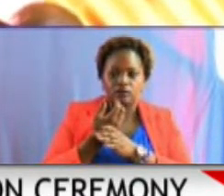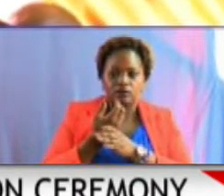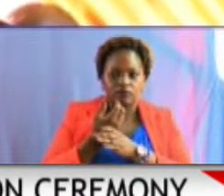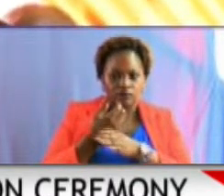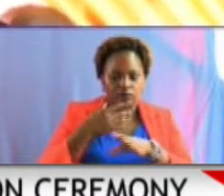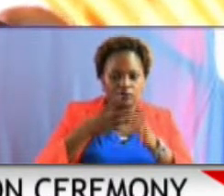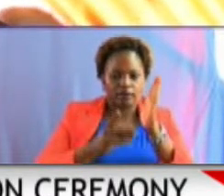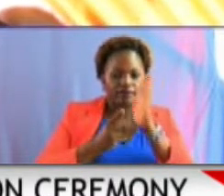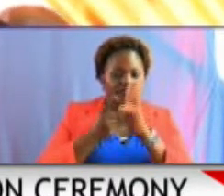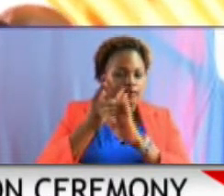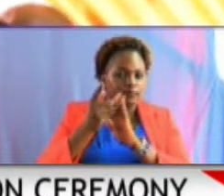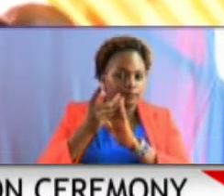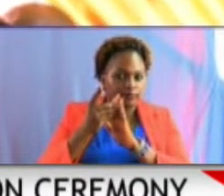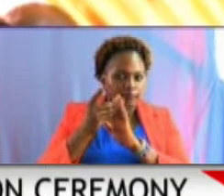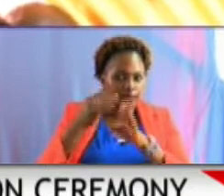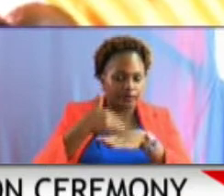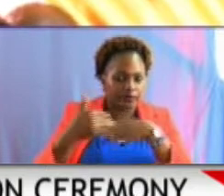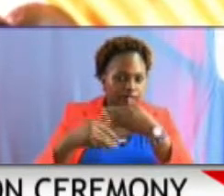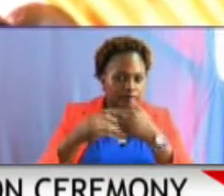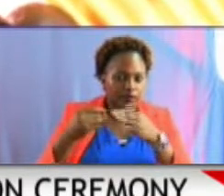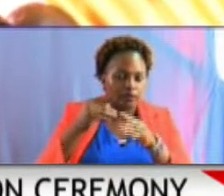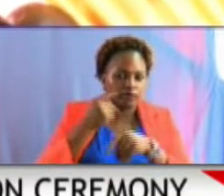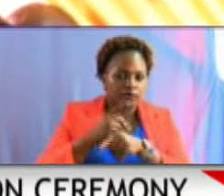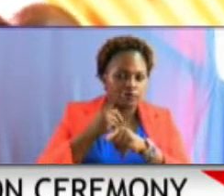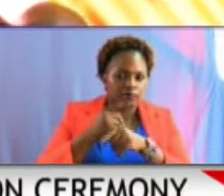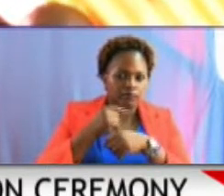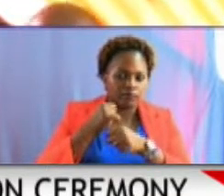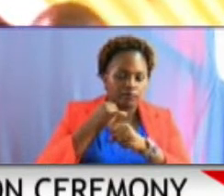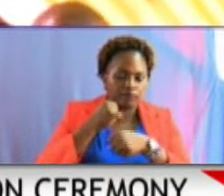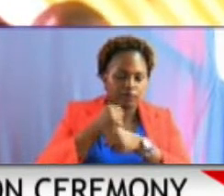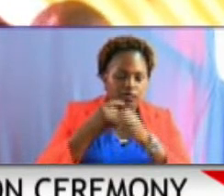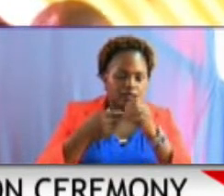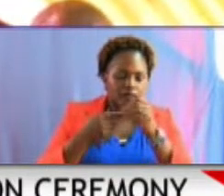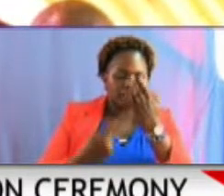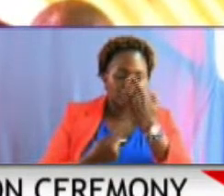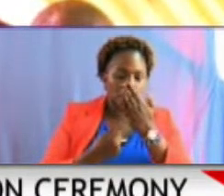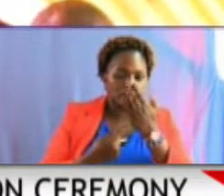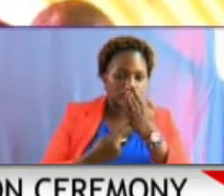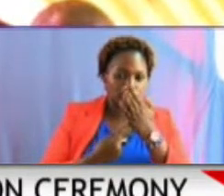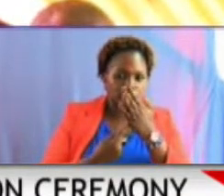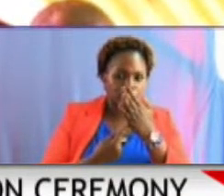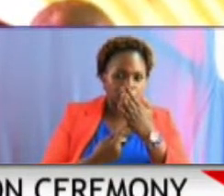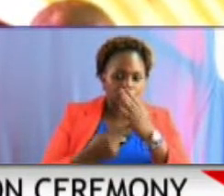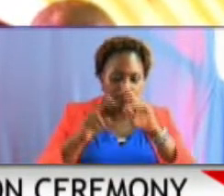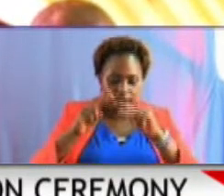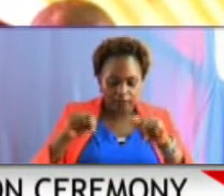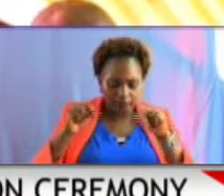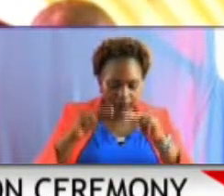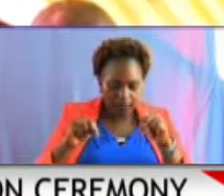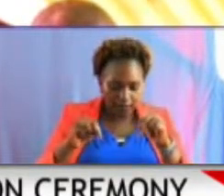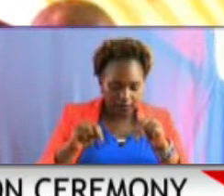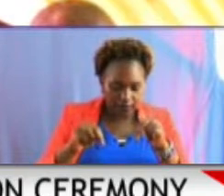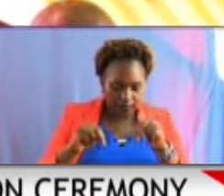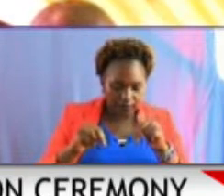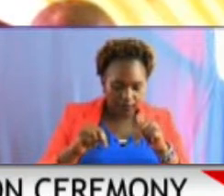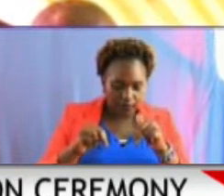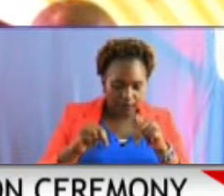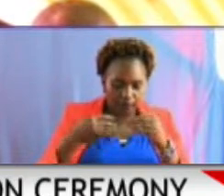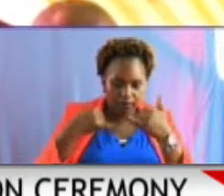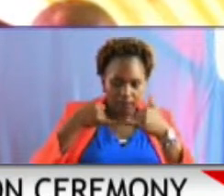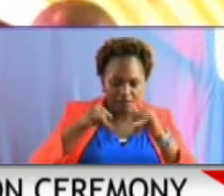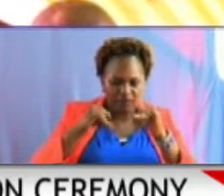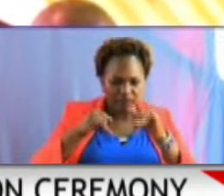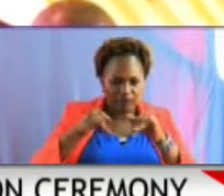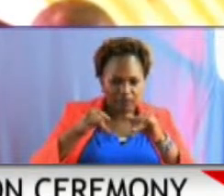infrastructural development, and the enhancement of information technology, research, innovation